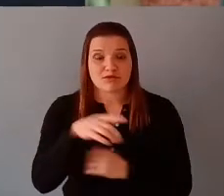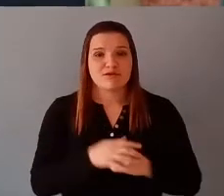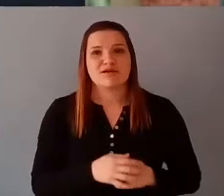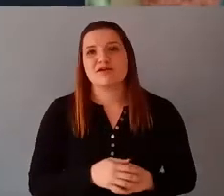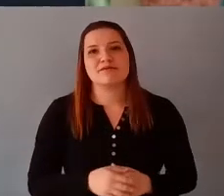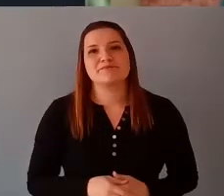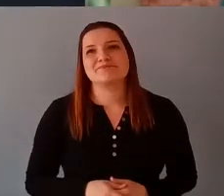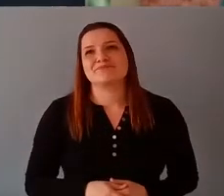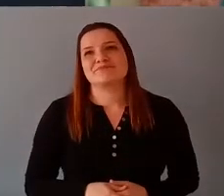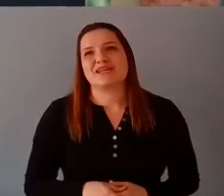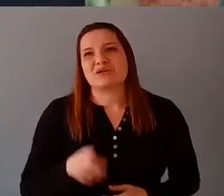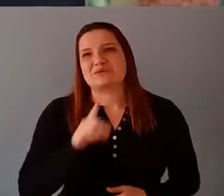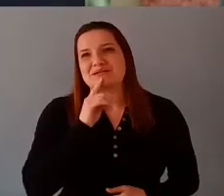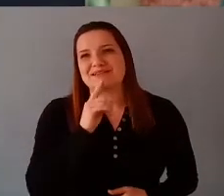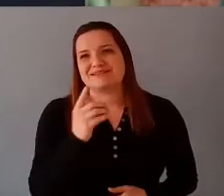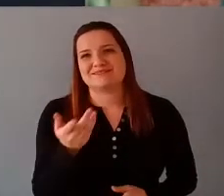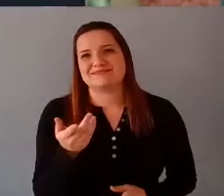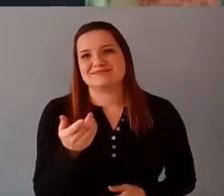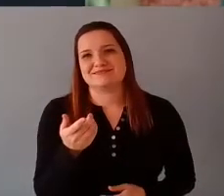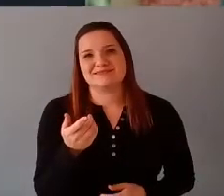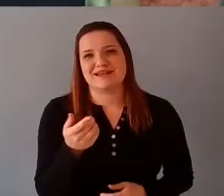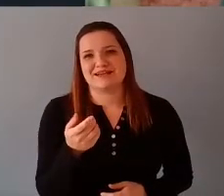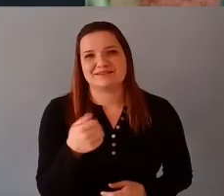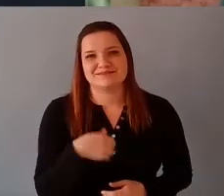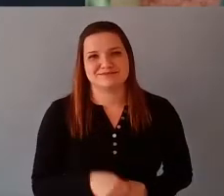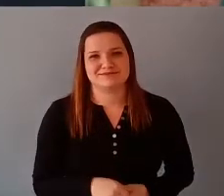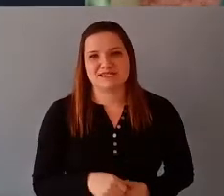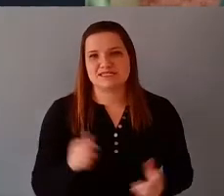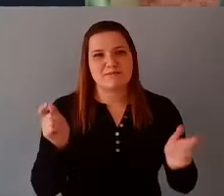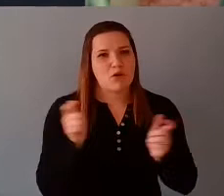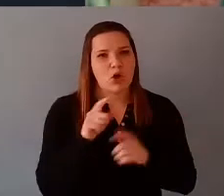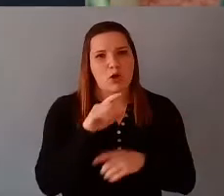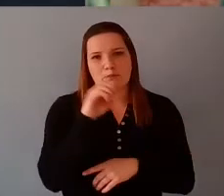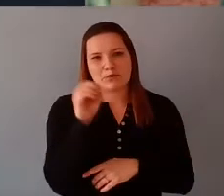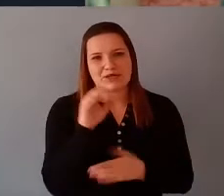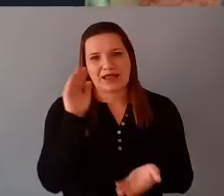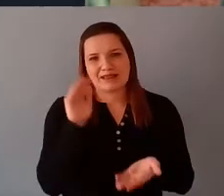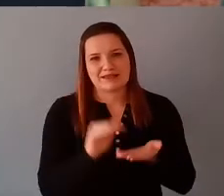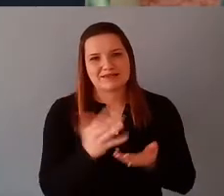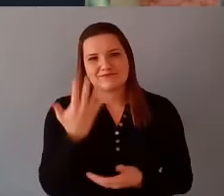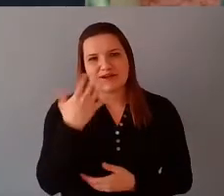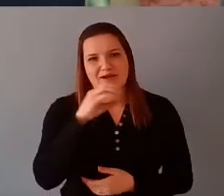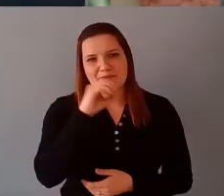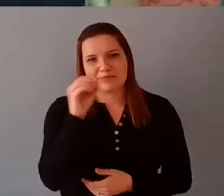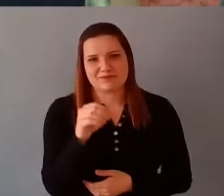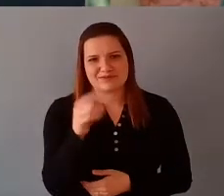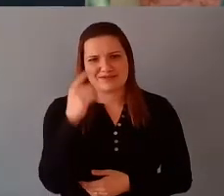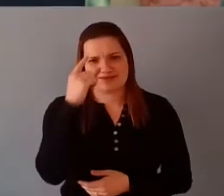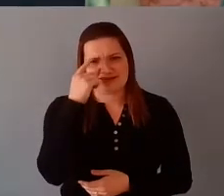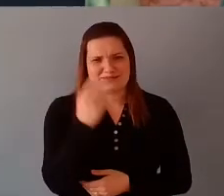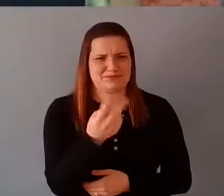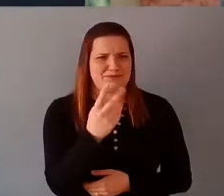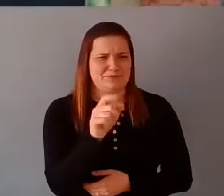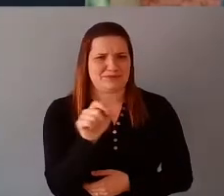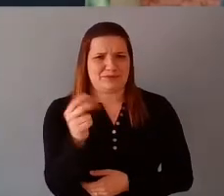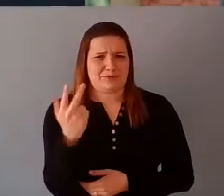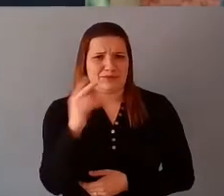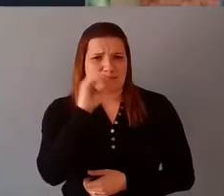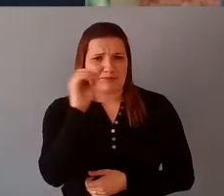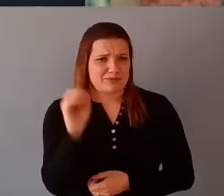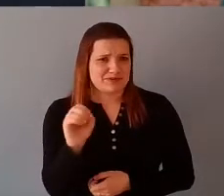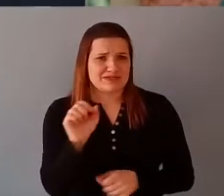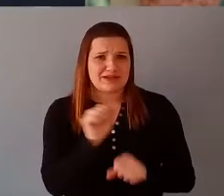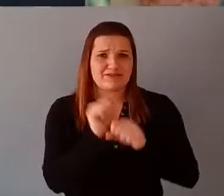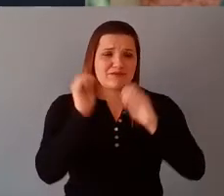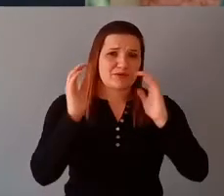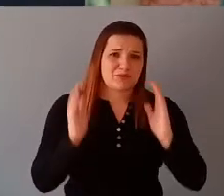a very small single digit percentage, less than 5%, maybe 2 to 3% of our